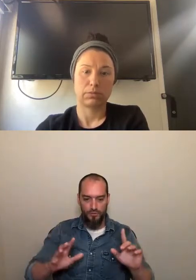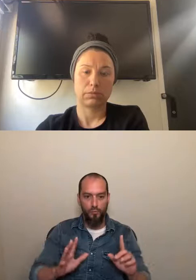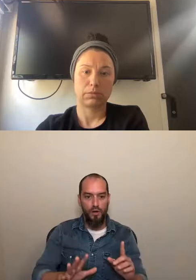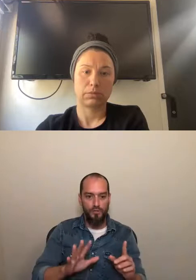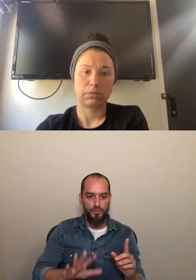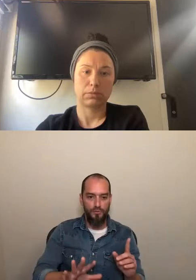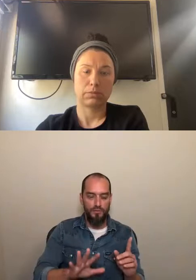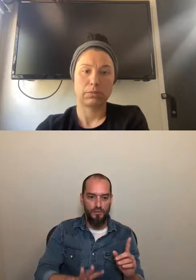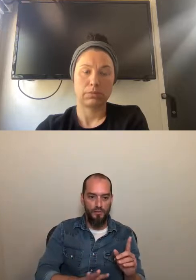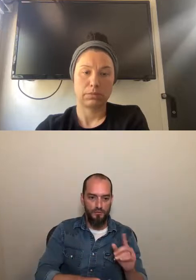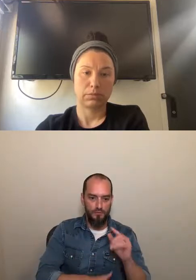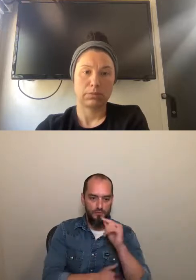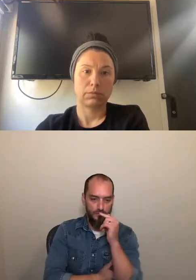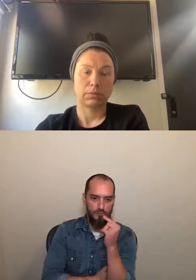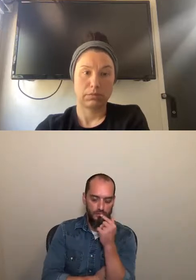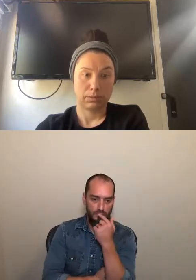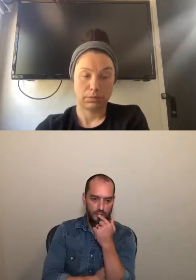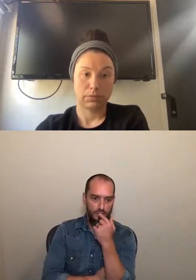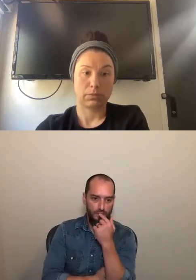lawsuits in one community alone